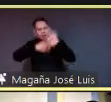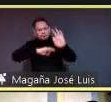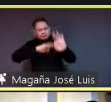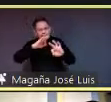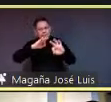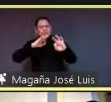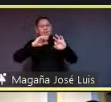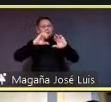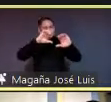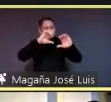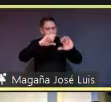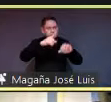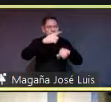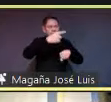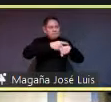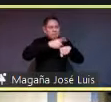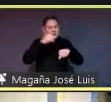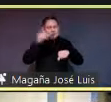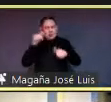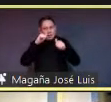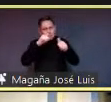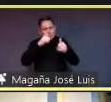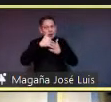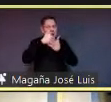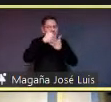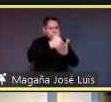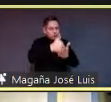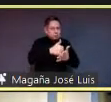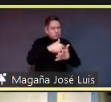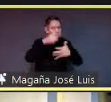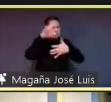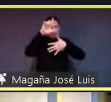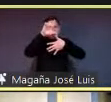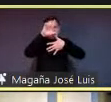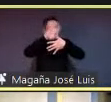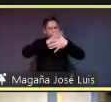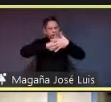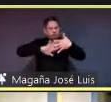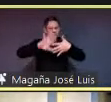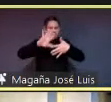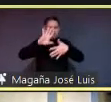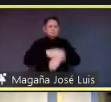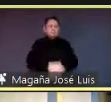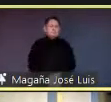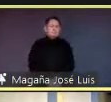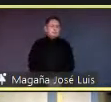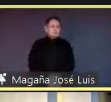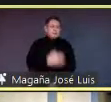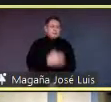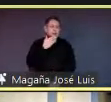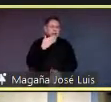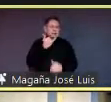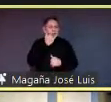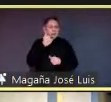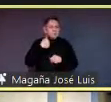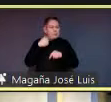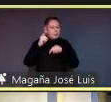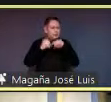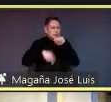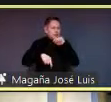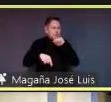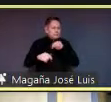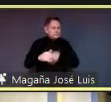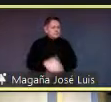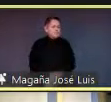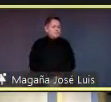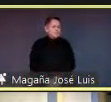are in charge of healthcare and of taking care of disease in our countries and